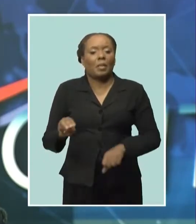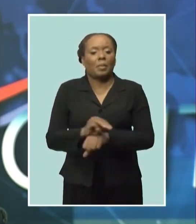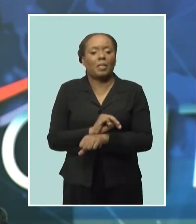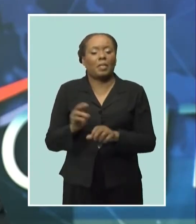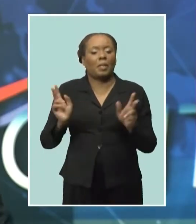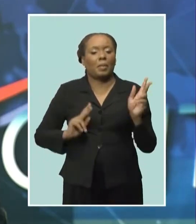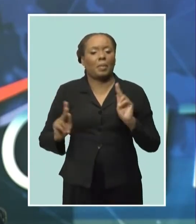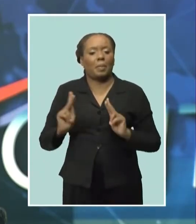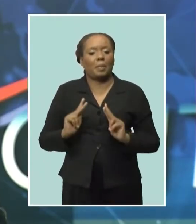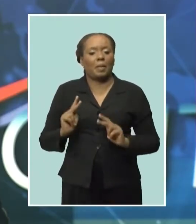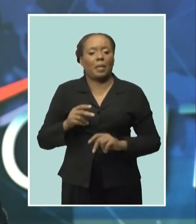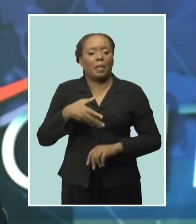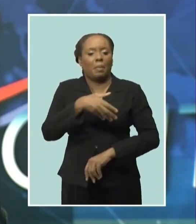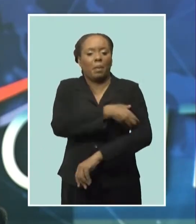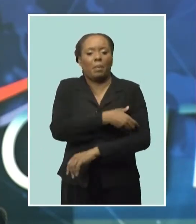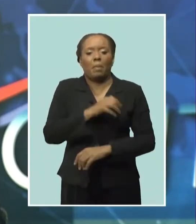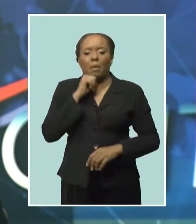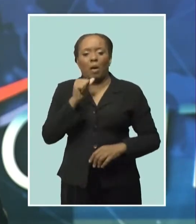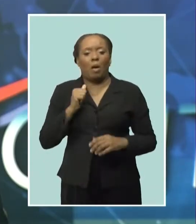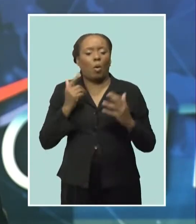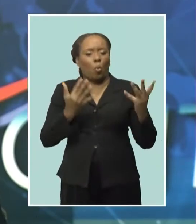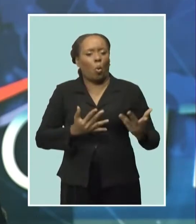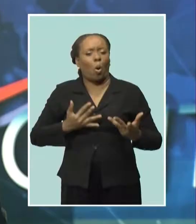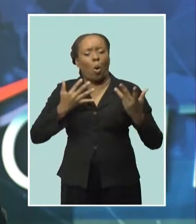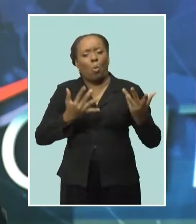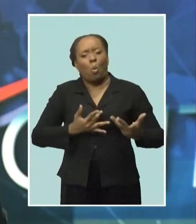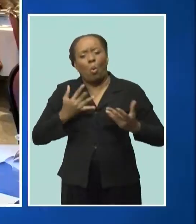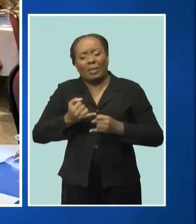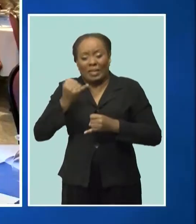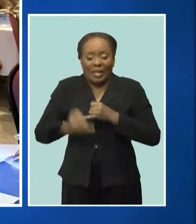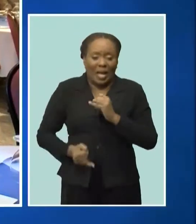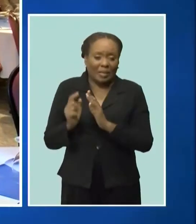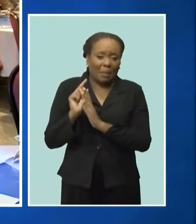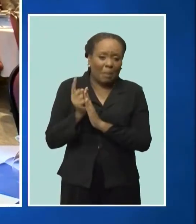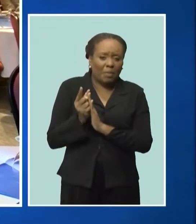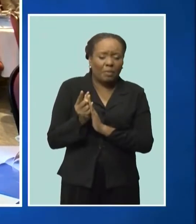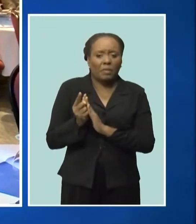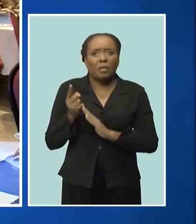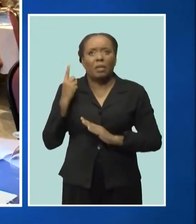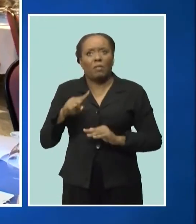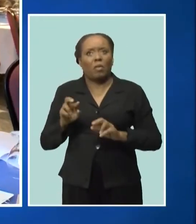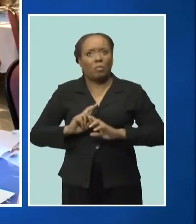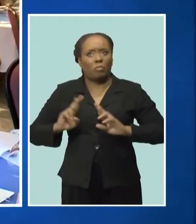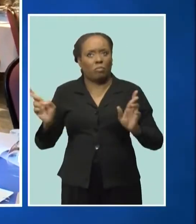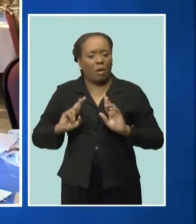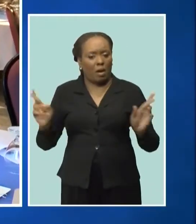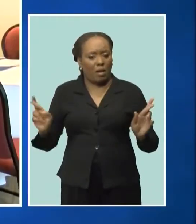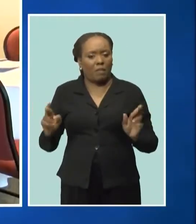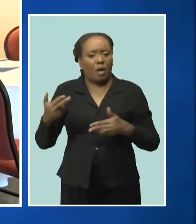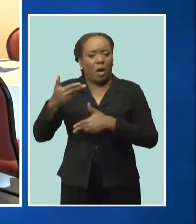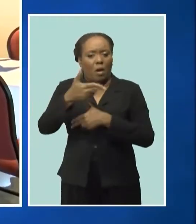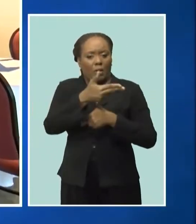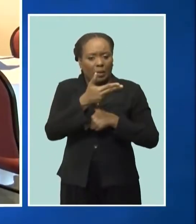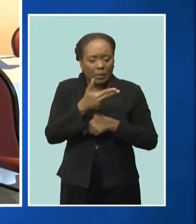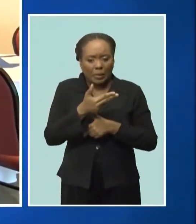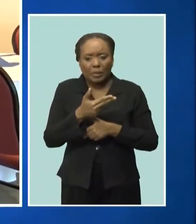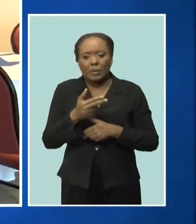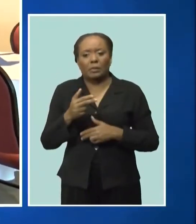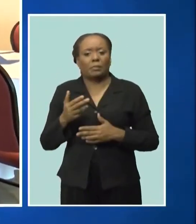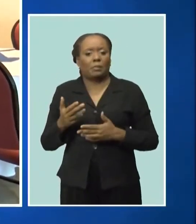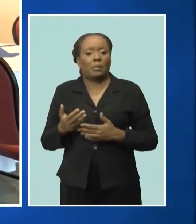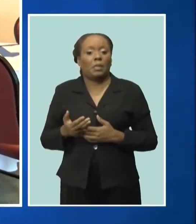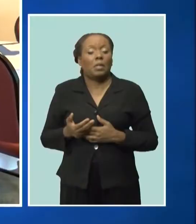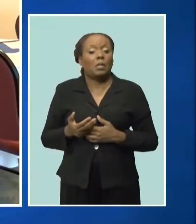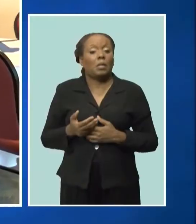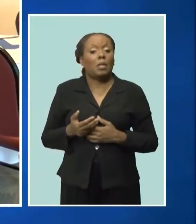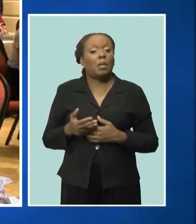prepare for this year's Atlantic hurricane season. Permanent Secretary Jehu Wiltshire says a stance has been adopted as weather systems tend to form